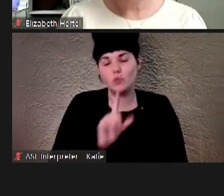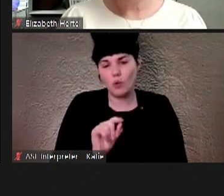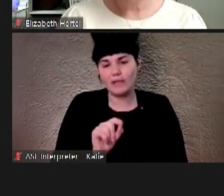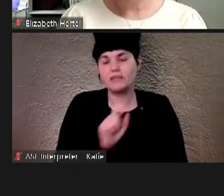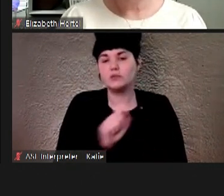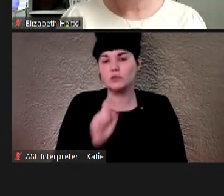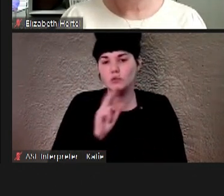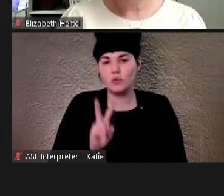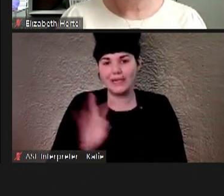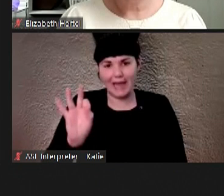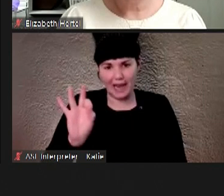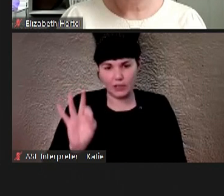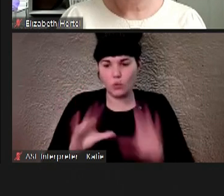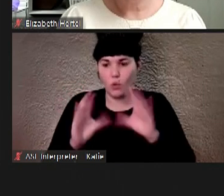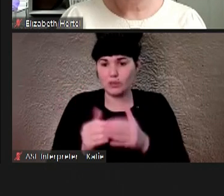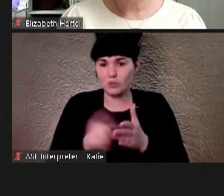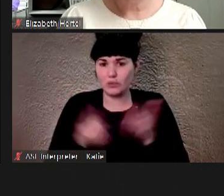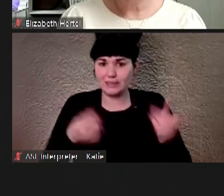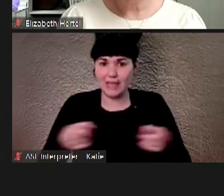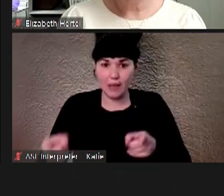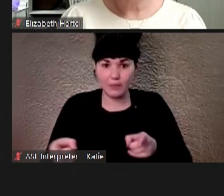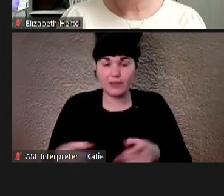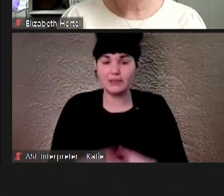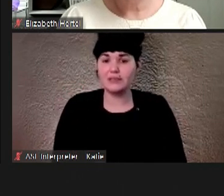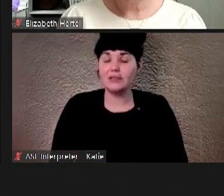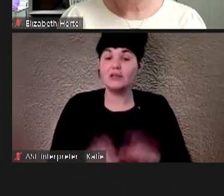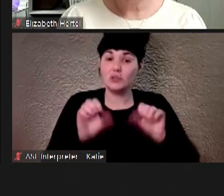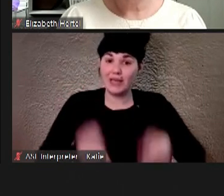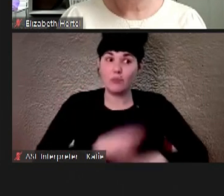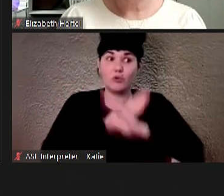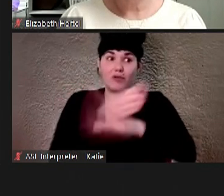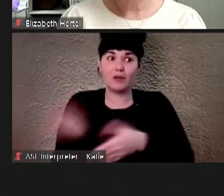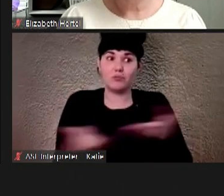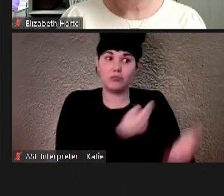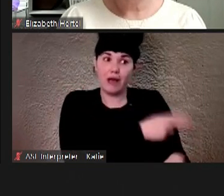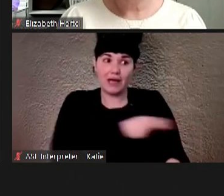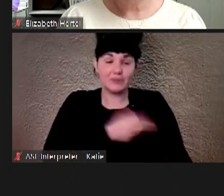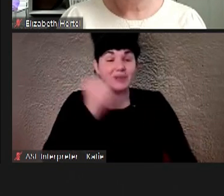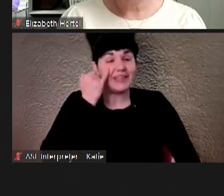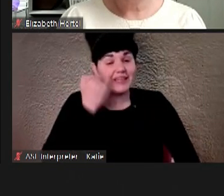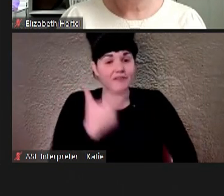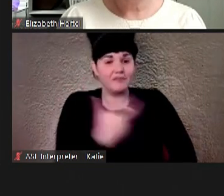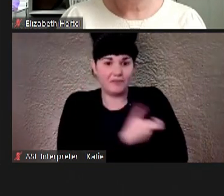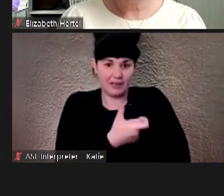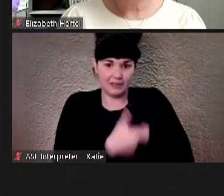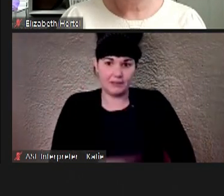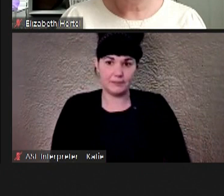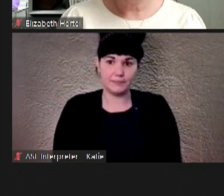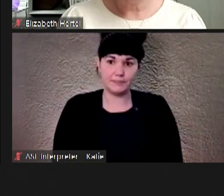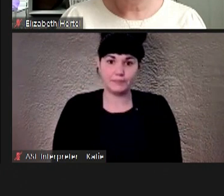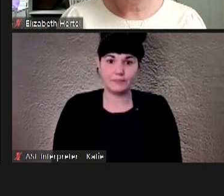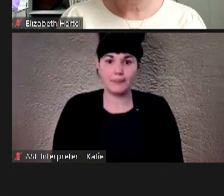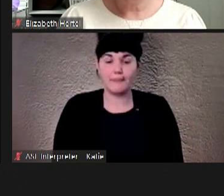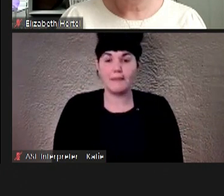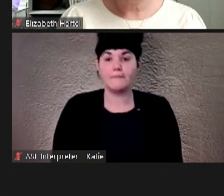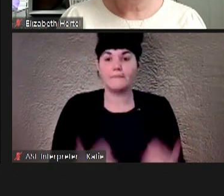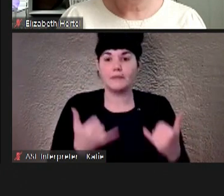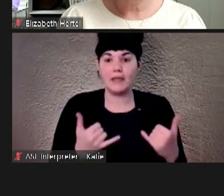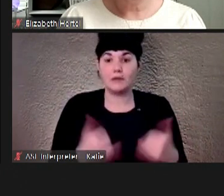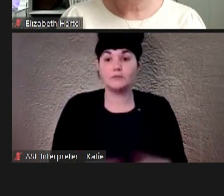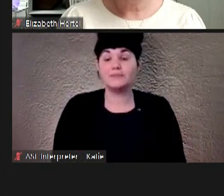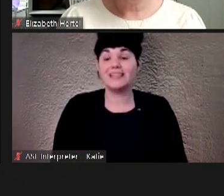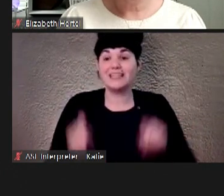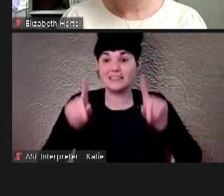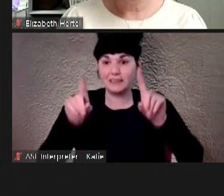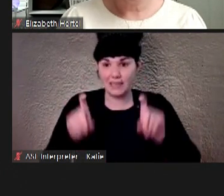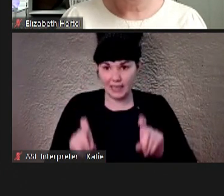and hospitalizations are preventable with vaccines. Next, I'd like to mention tests. Tests have been